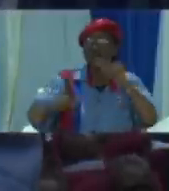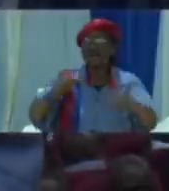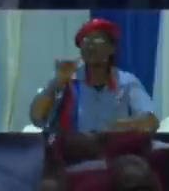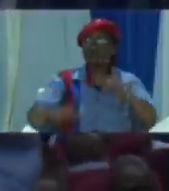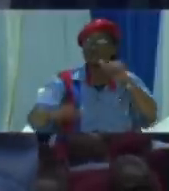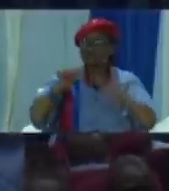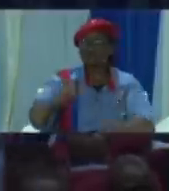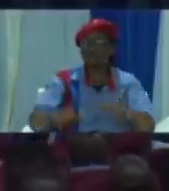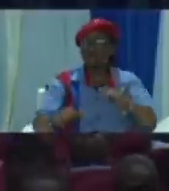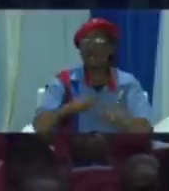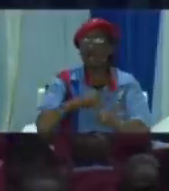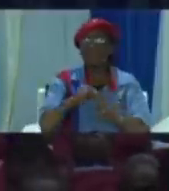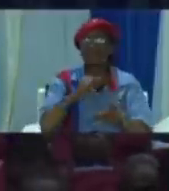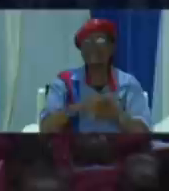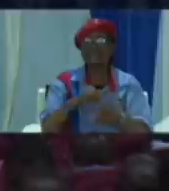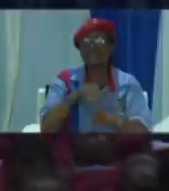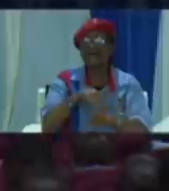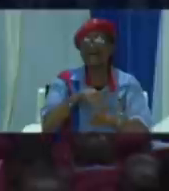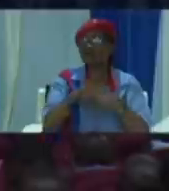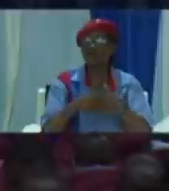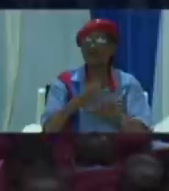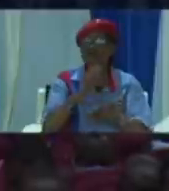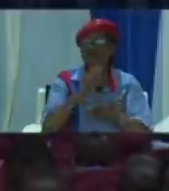Is someone listening to me now?